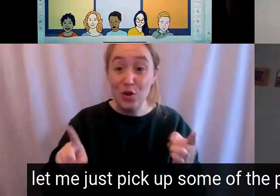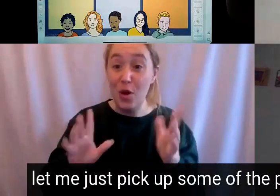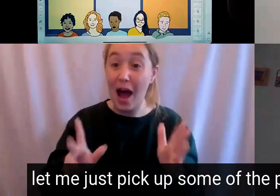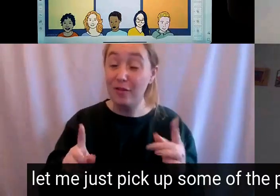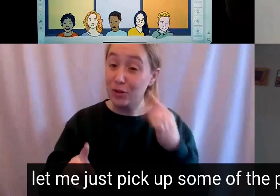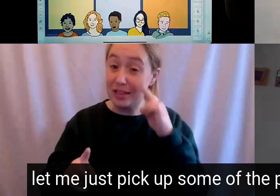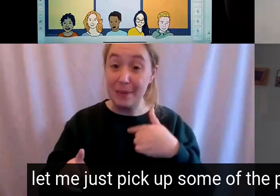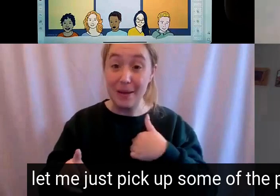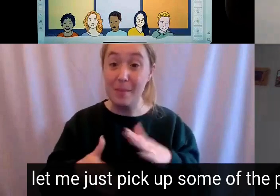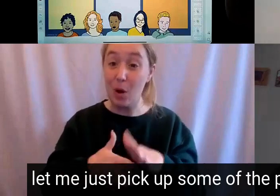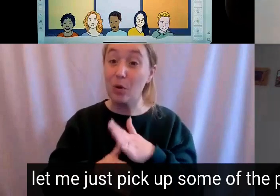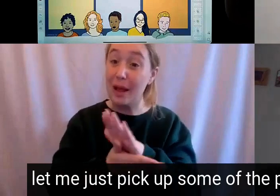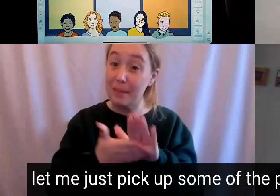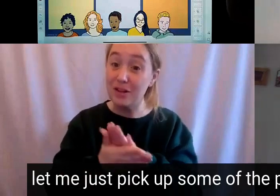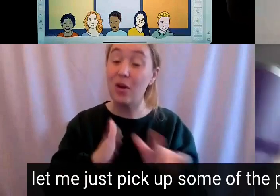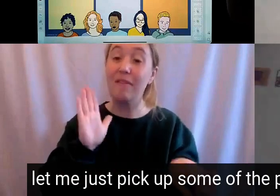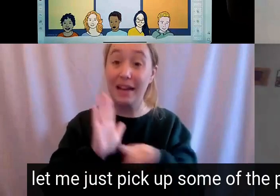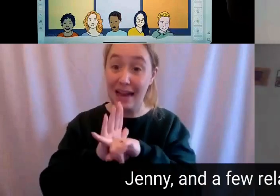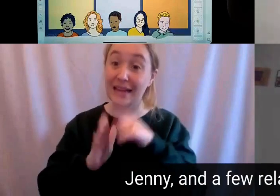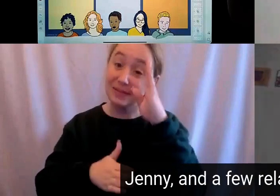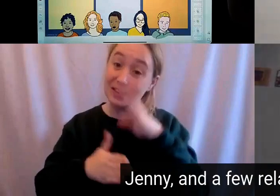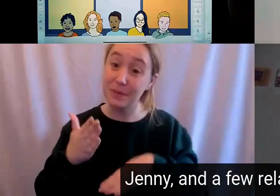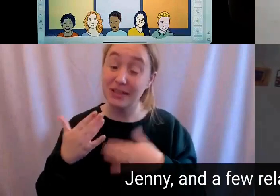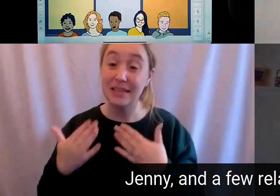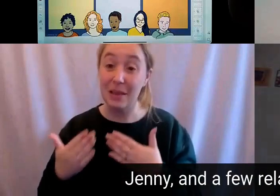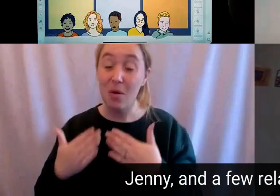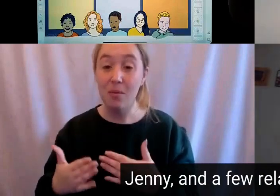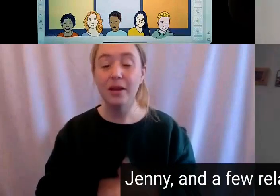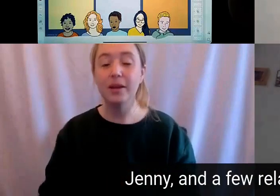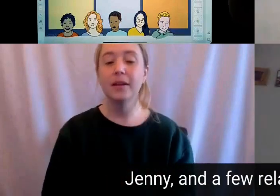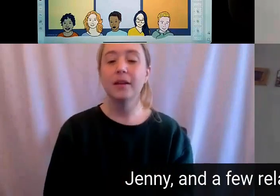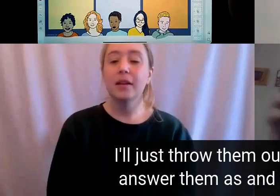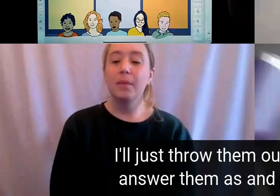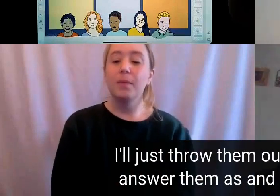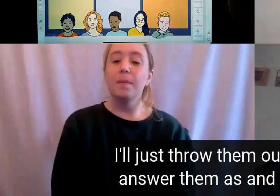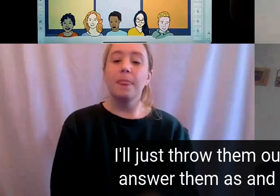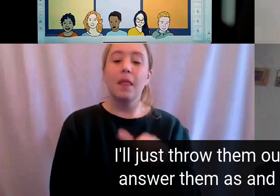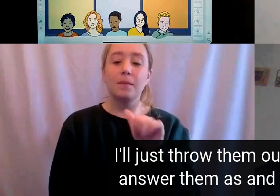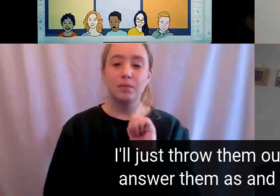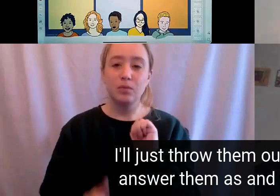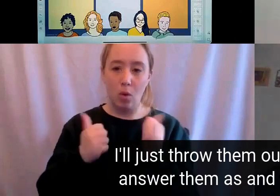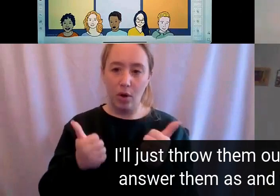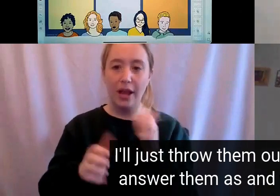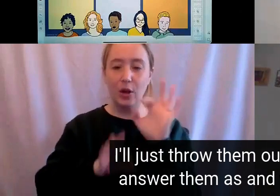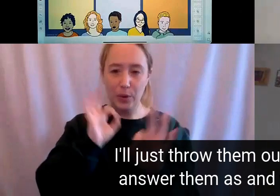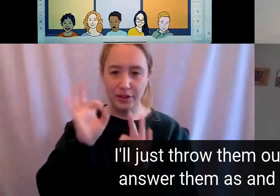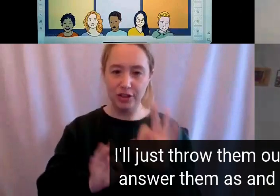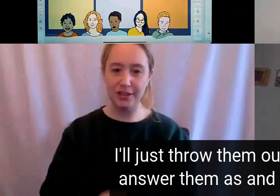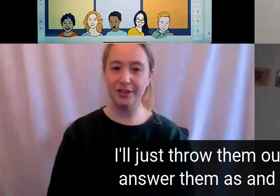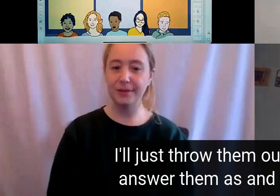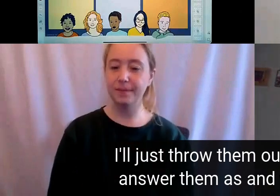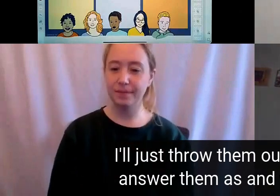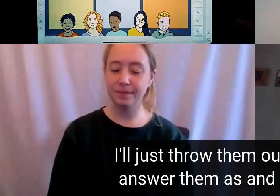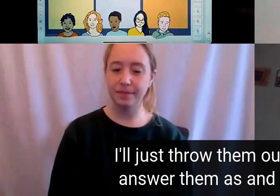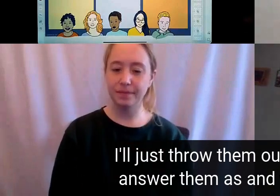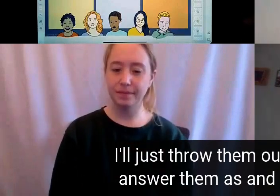let me just pick up some of the points from the questions, Jenny, and a few relate to access. So I'll just throw them out there and you answer Go them for it. as